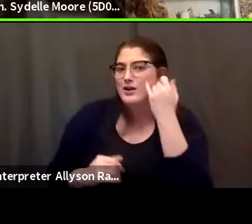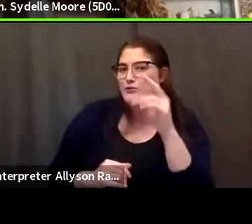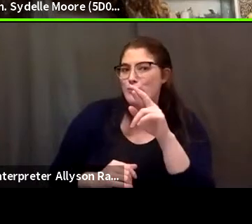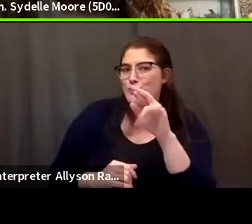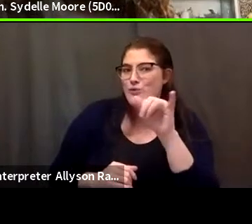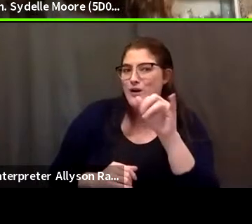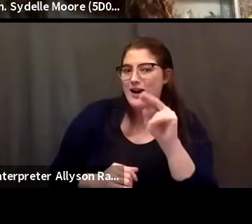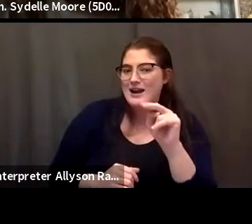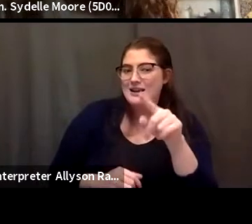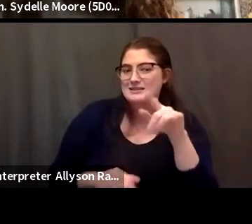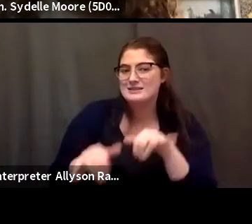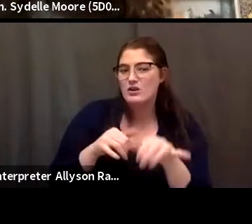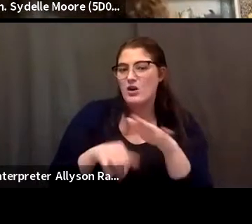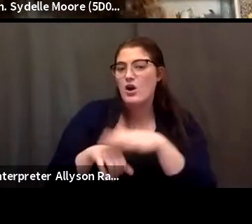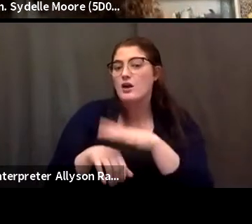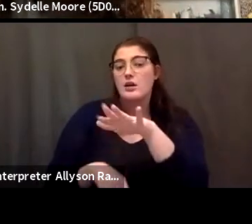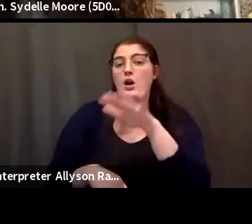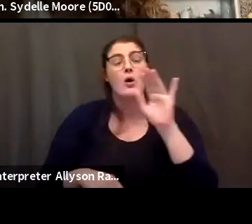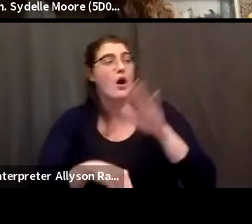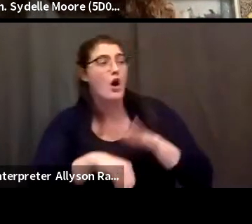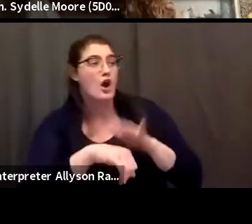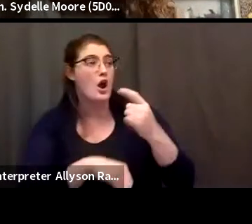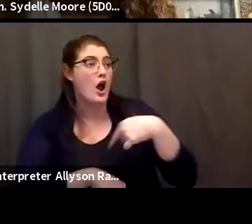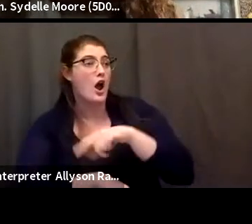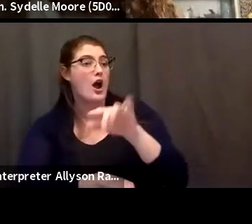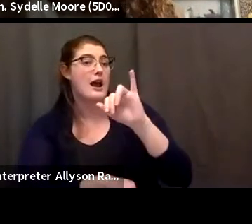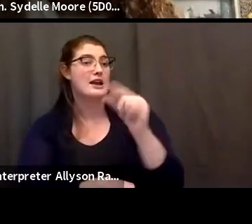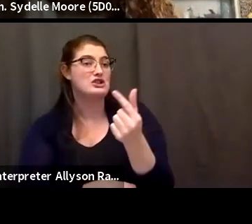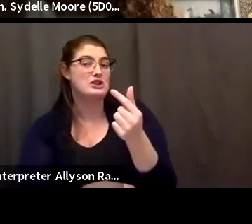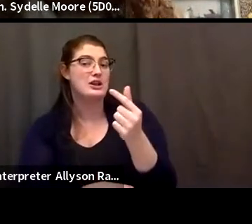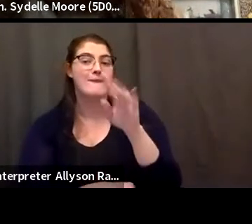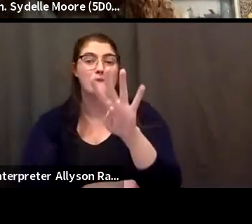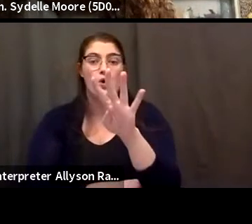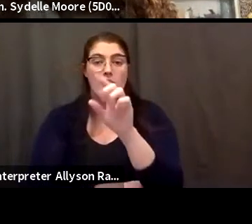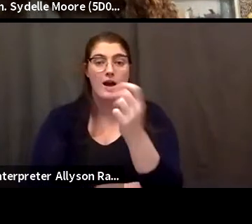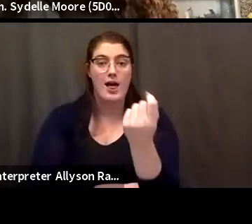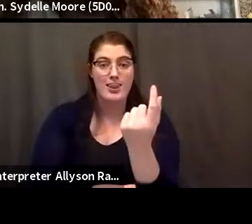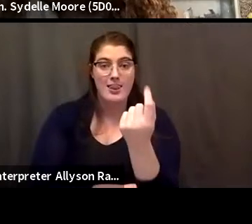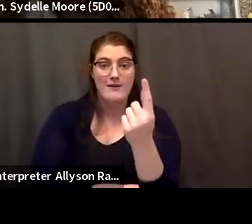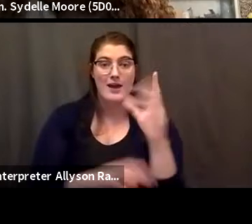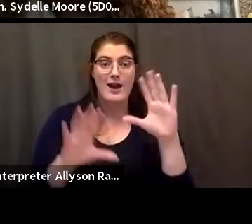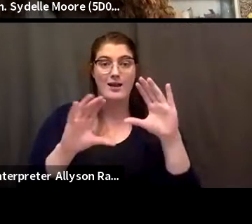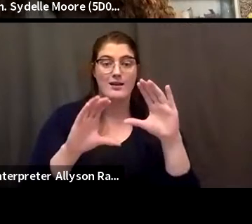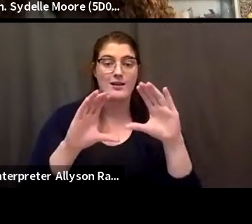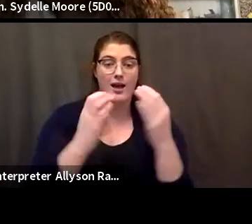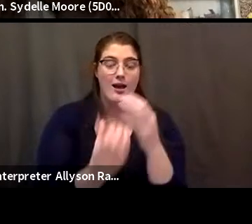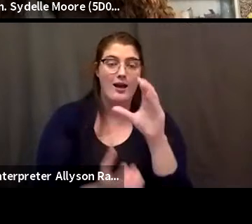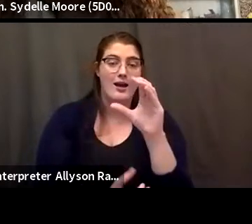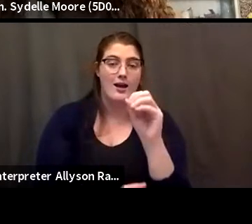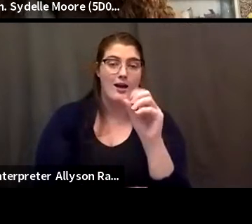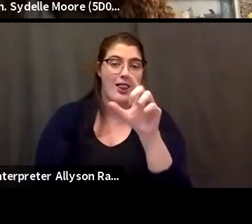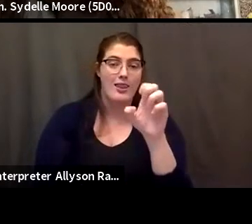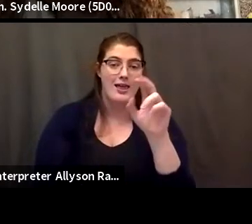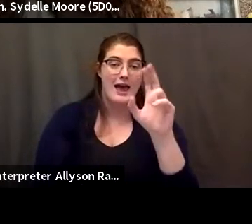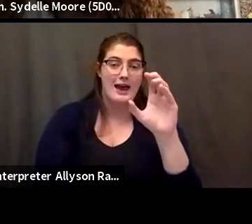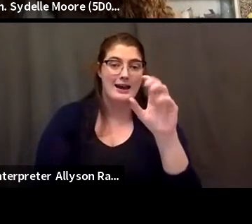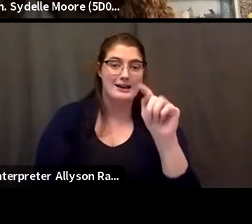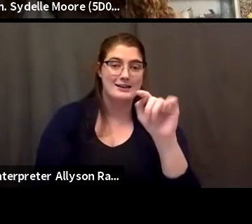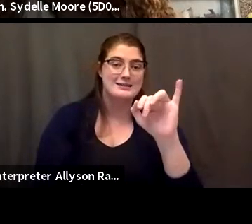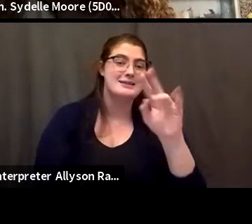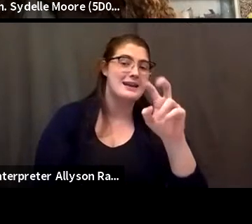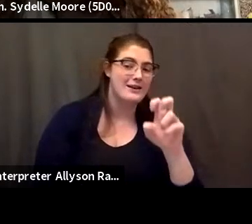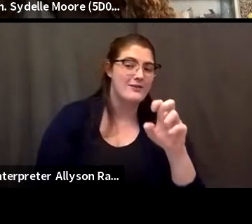on. On our Instagram 411 Collective, that has majority of the work that we've done and some of the